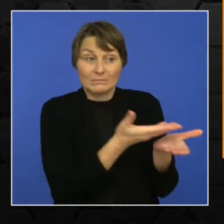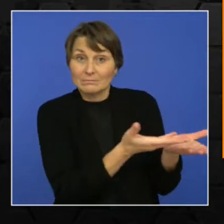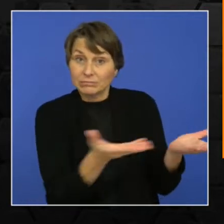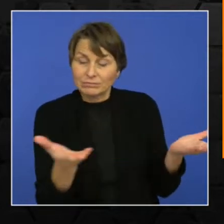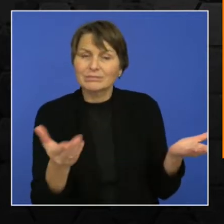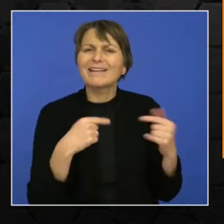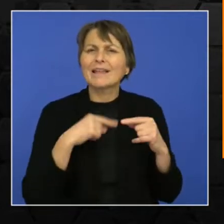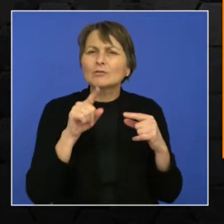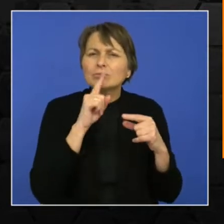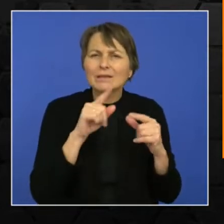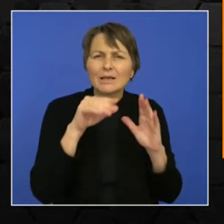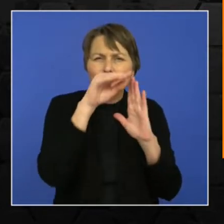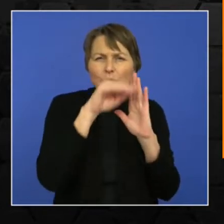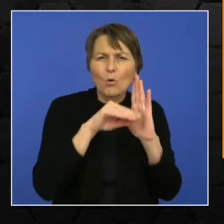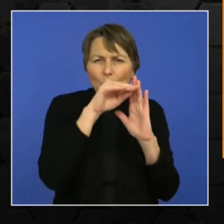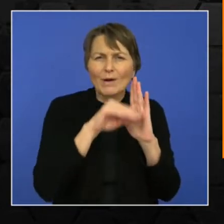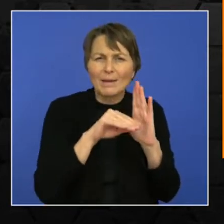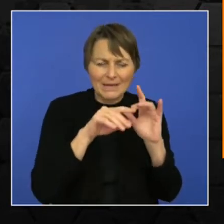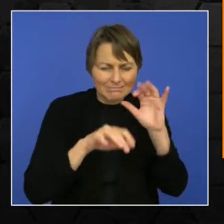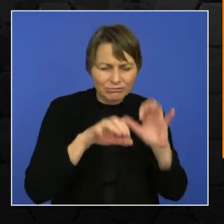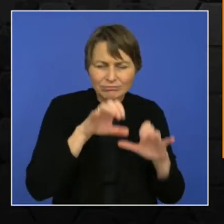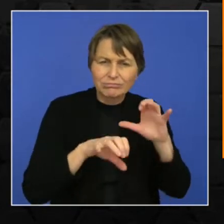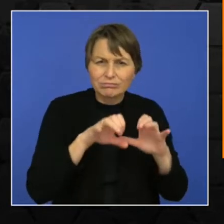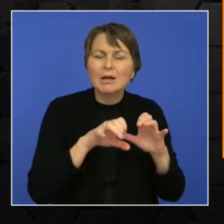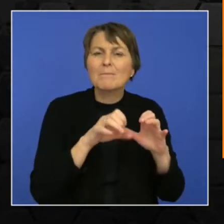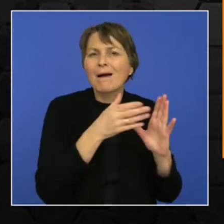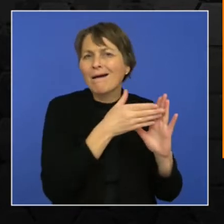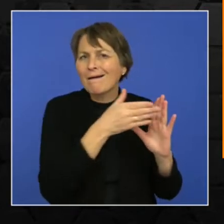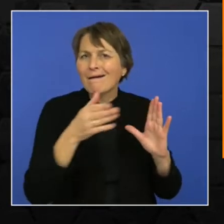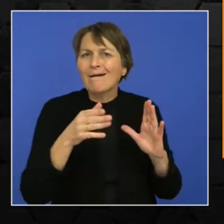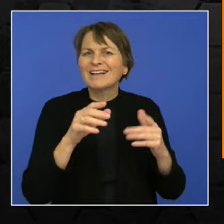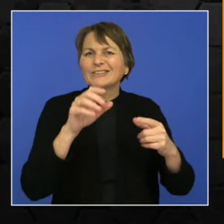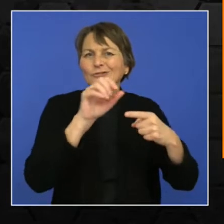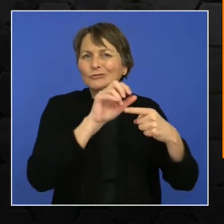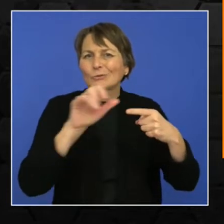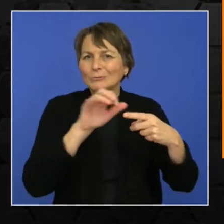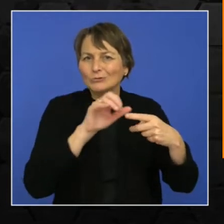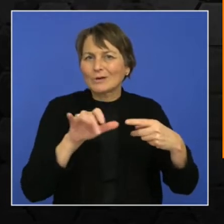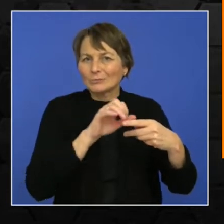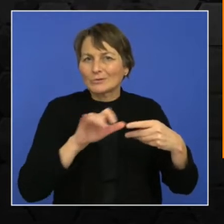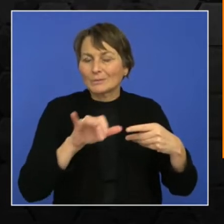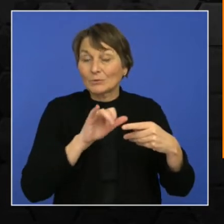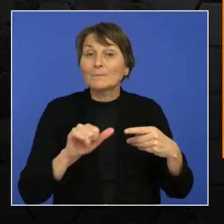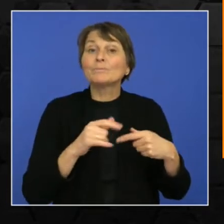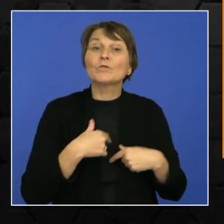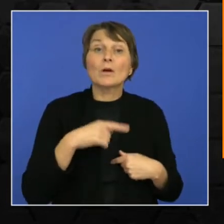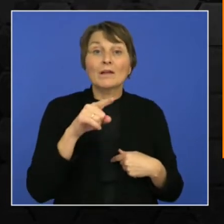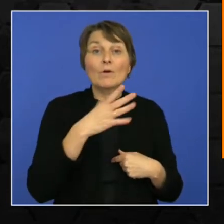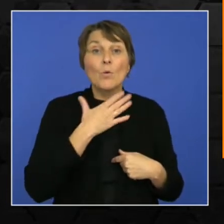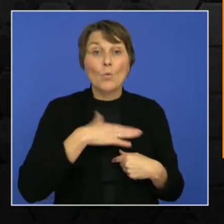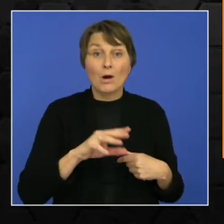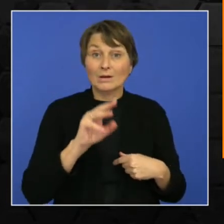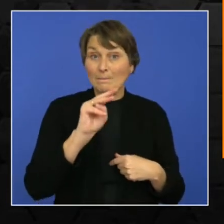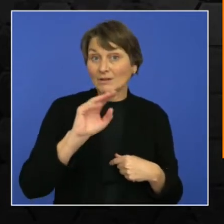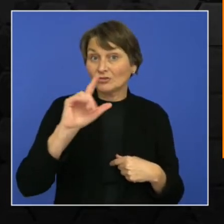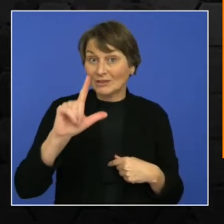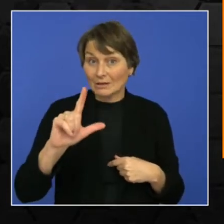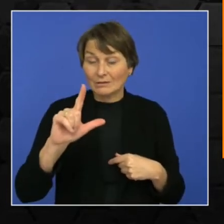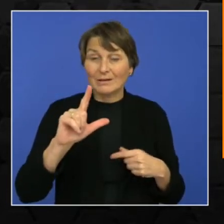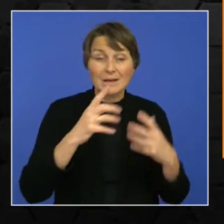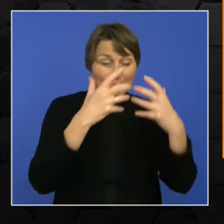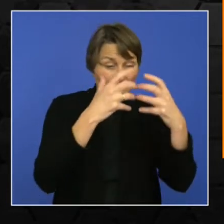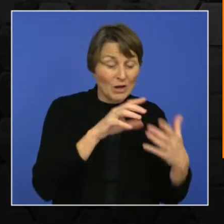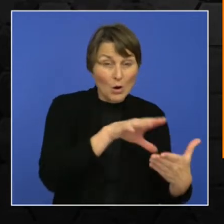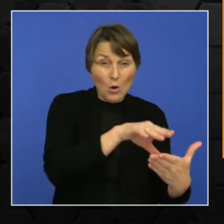across a range of tasks. So it is a basically symbolic math library, you can say. When we're talking about machine learning, computer vision kind of stuff, it's only related